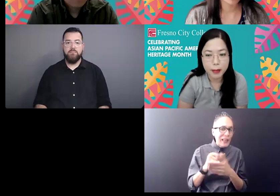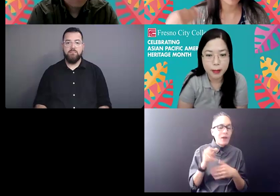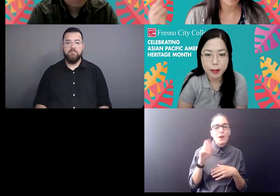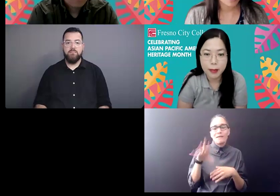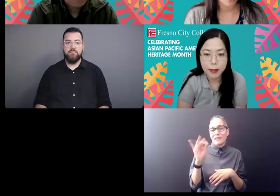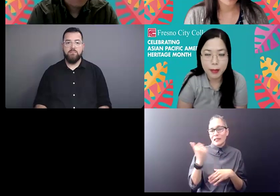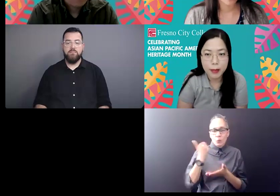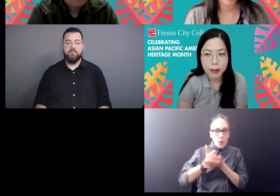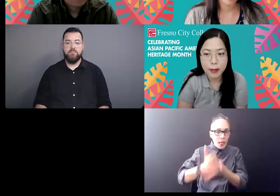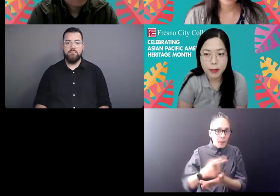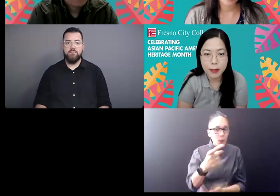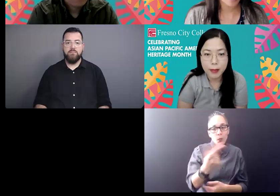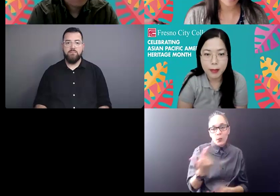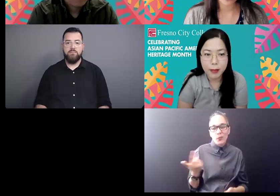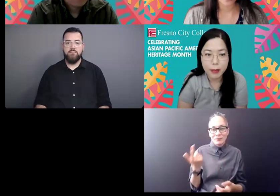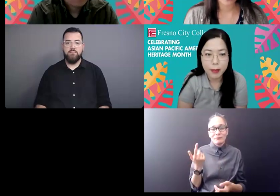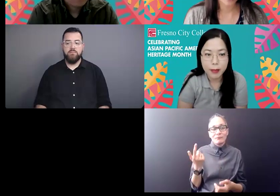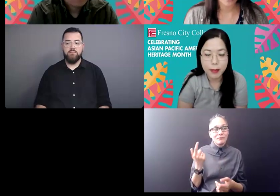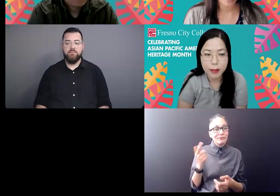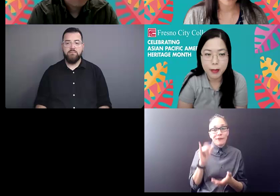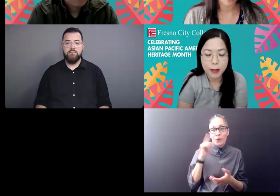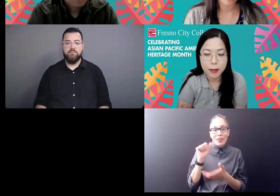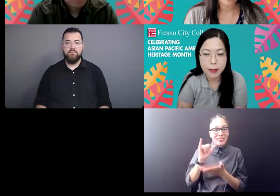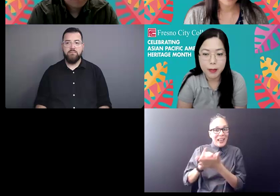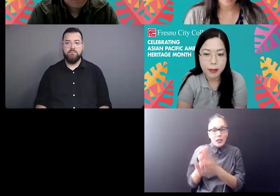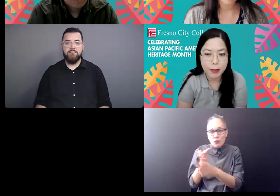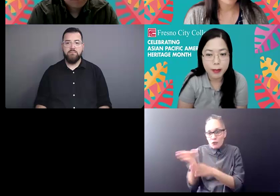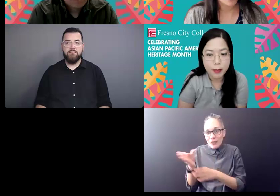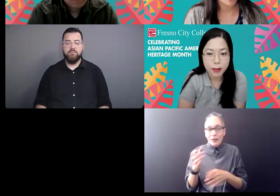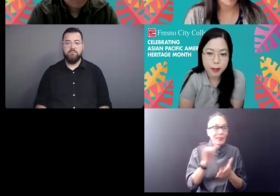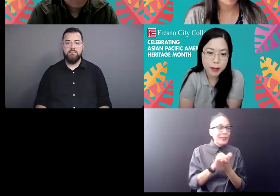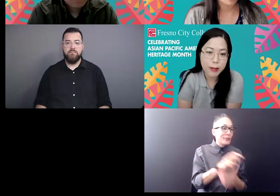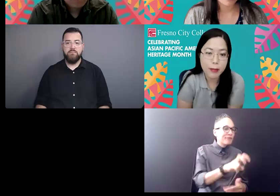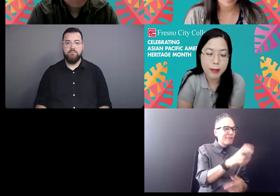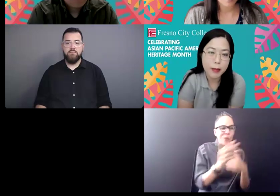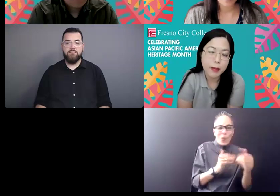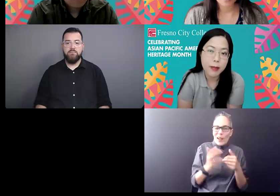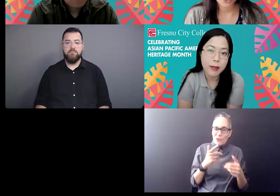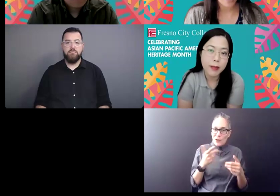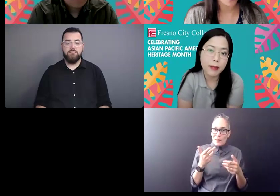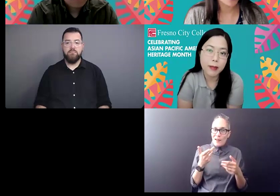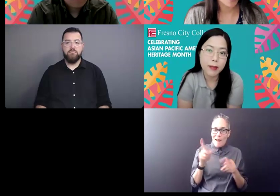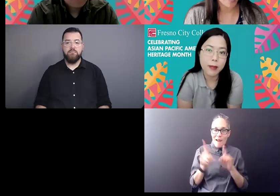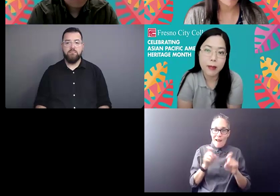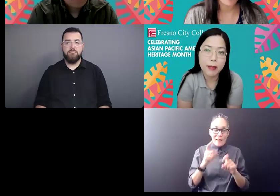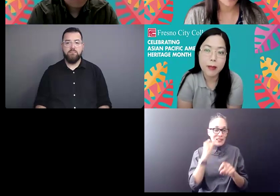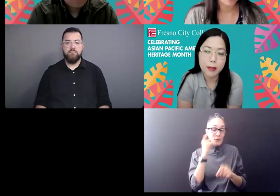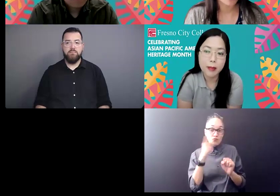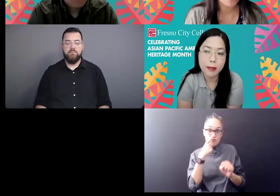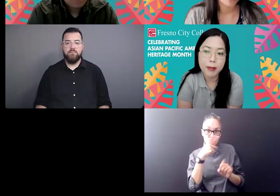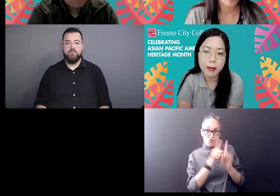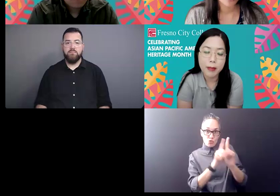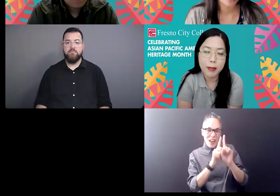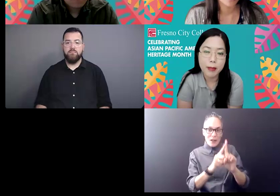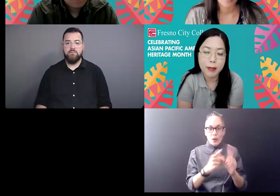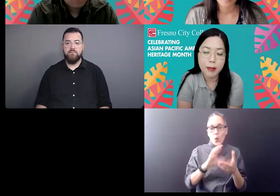you find somebody that's gone to that, into that career and that route, and ask if you can shadow. Ask if you can learn